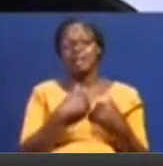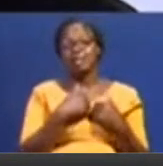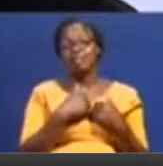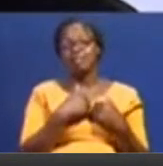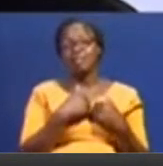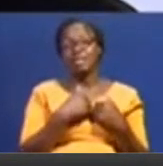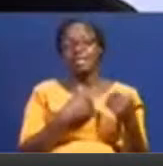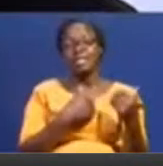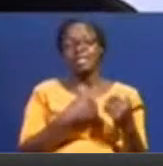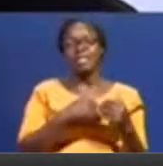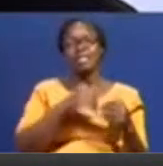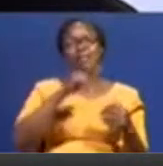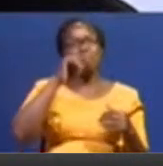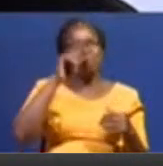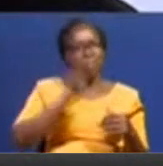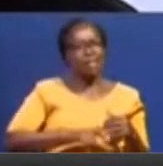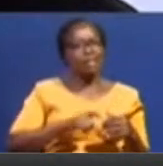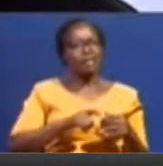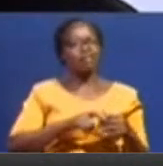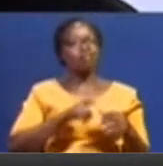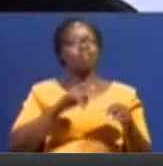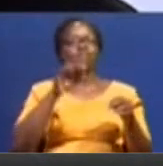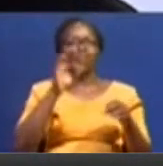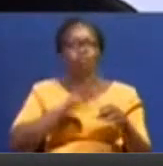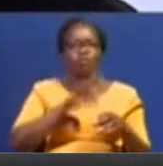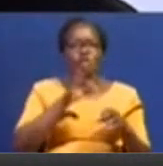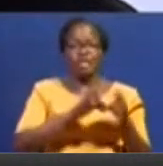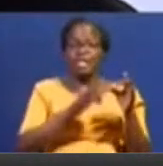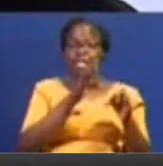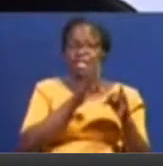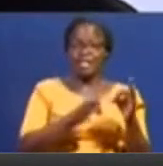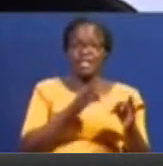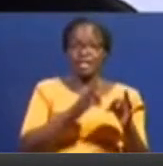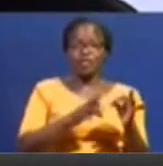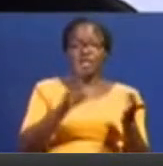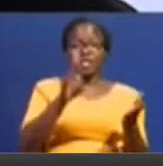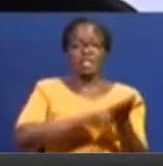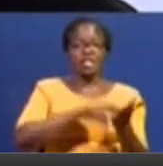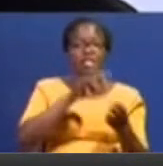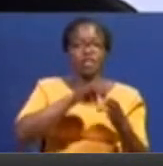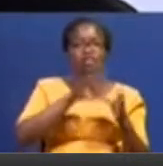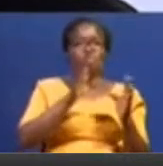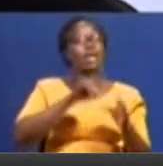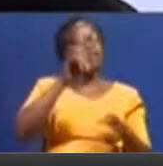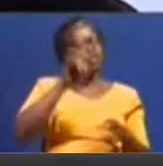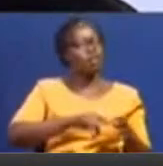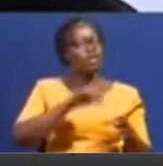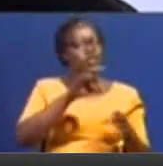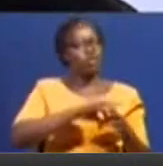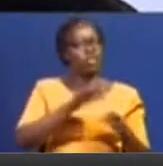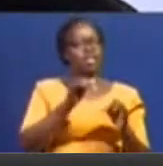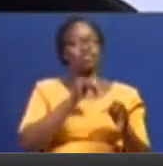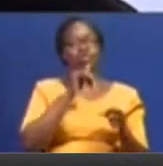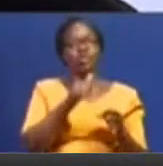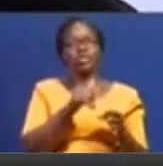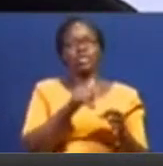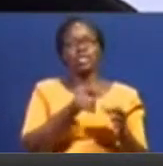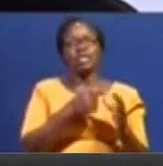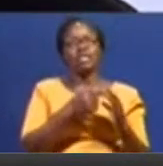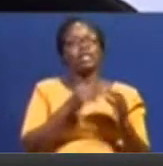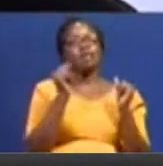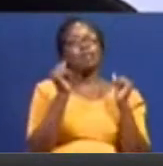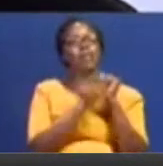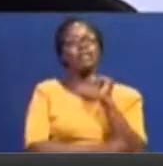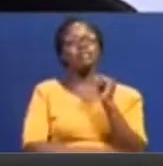that enforce mandatory voting. Yes. That if you are a registered voter, you must vote. And if you don't vote, there are